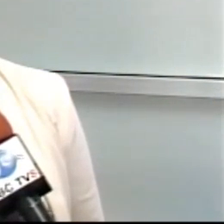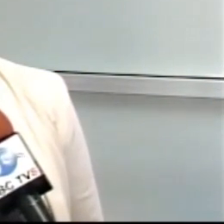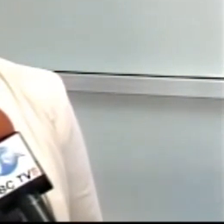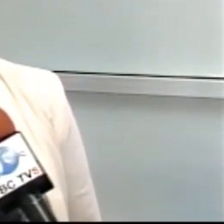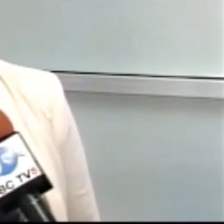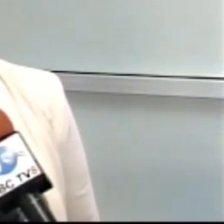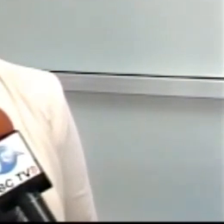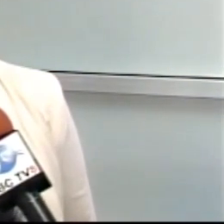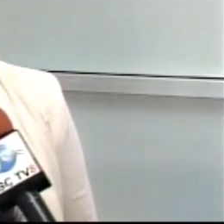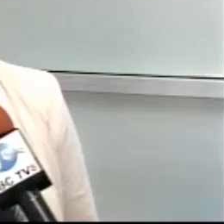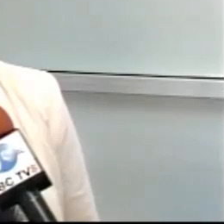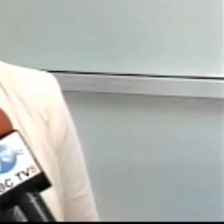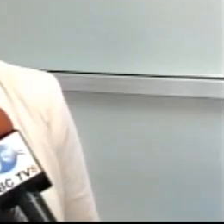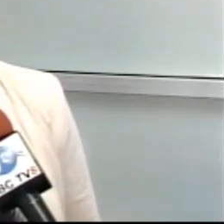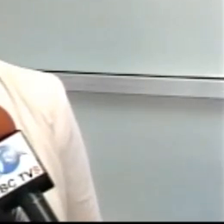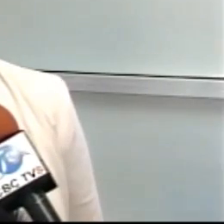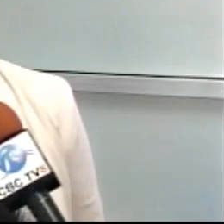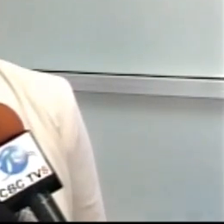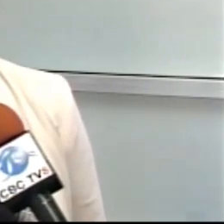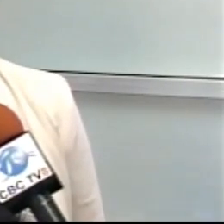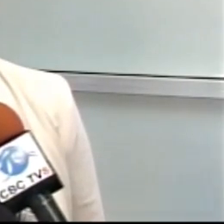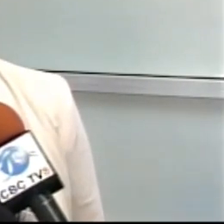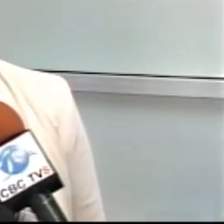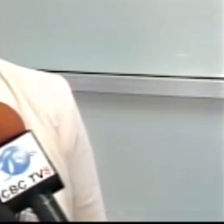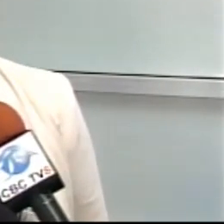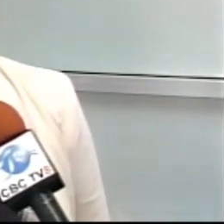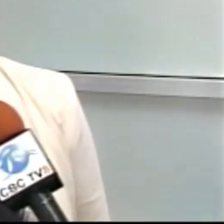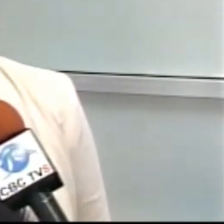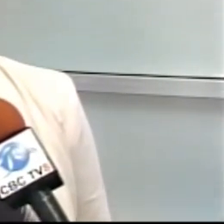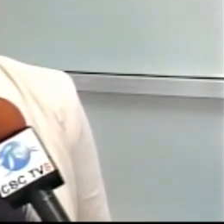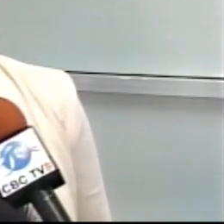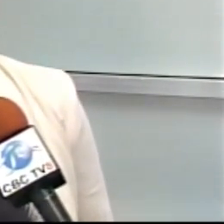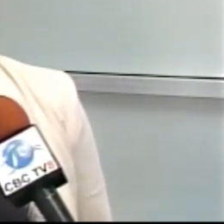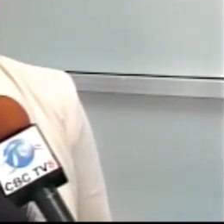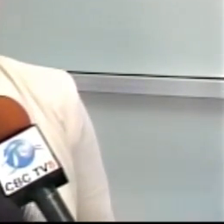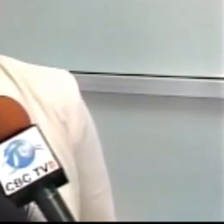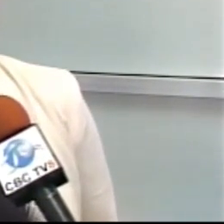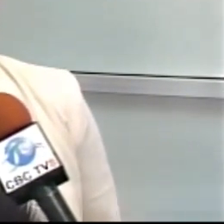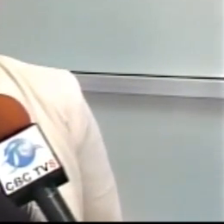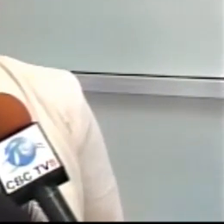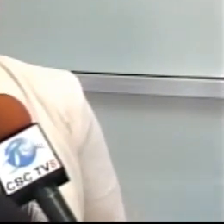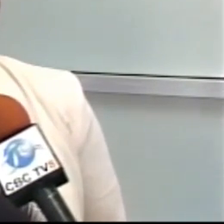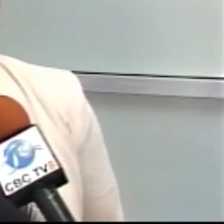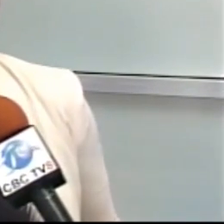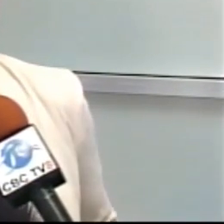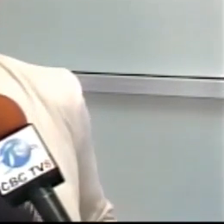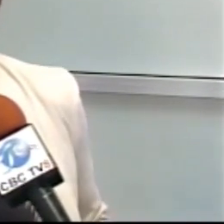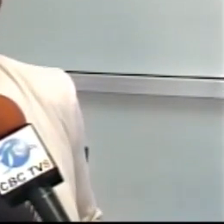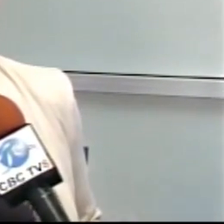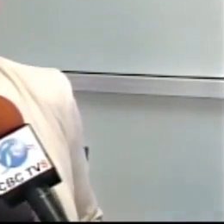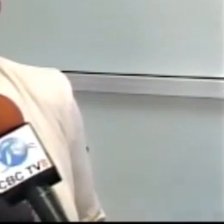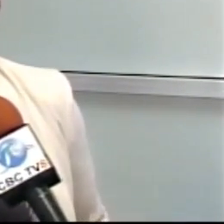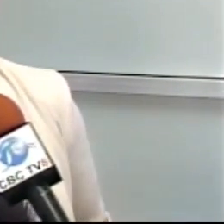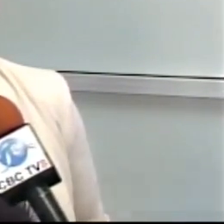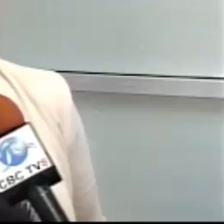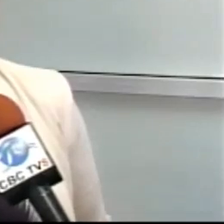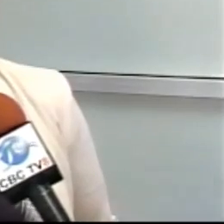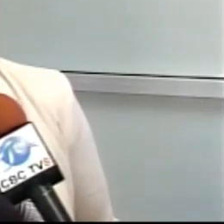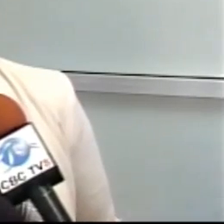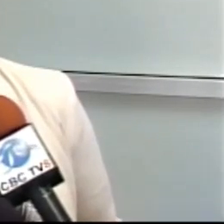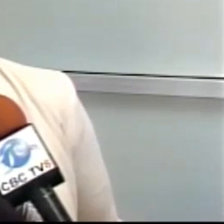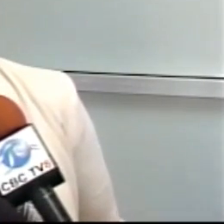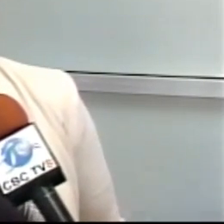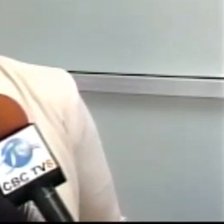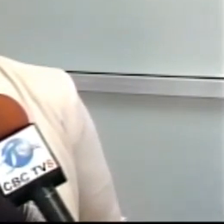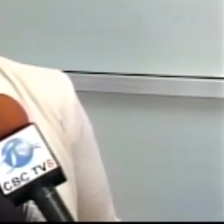have seen the video and we can categorically say that it is not Sheraton Mall. if you look at our bathrooms, you would see that it's impossible for that to be shot in